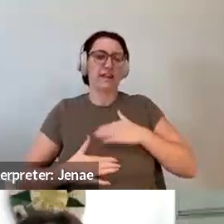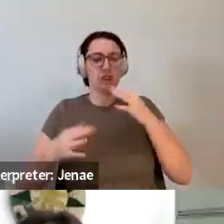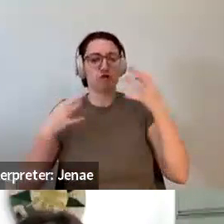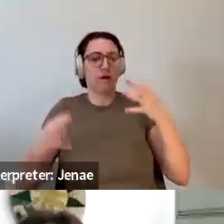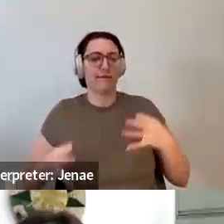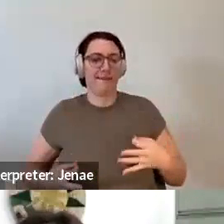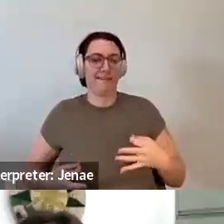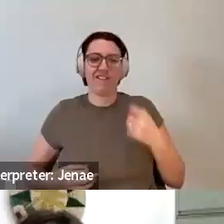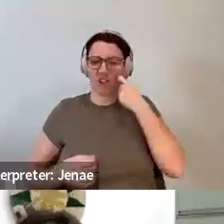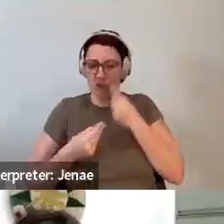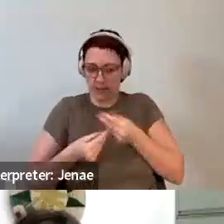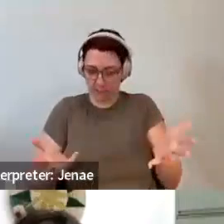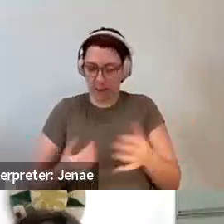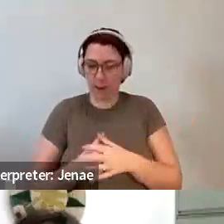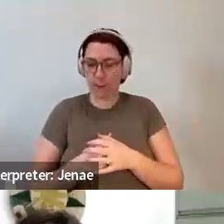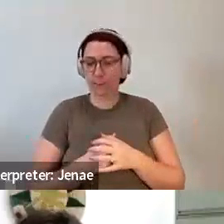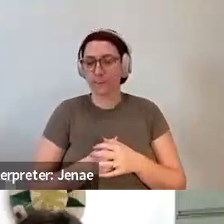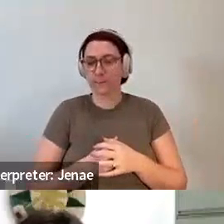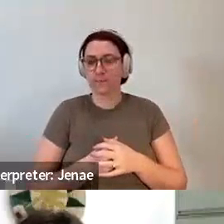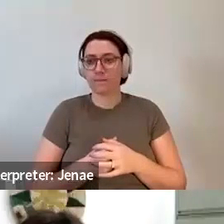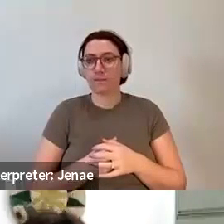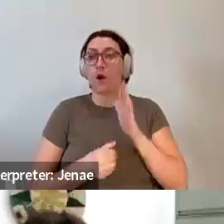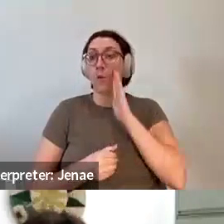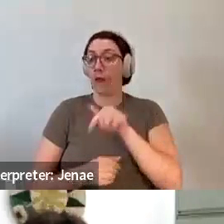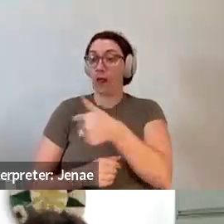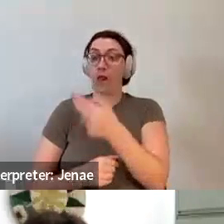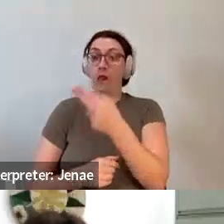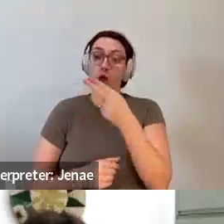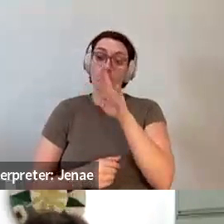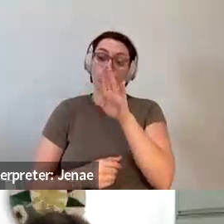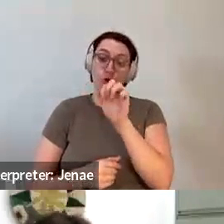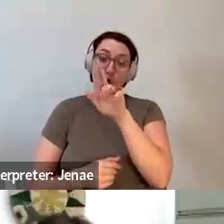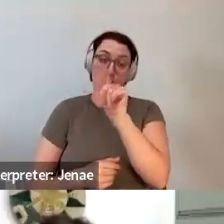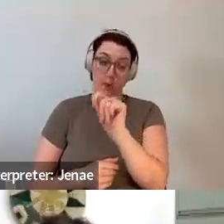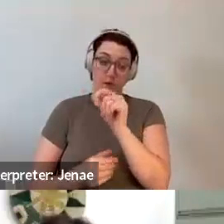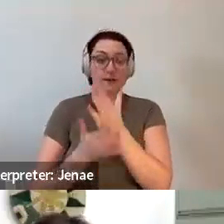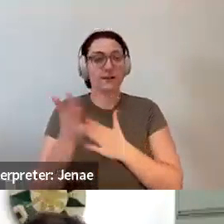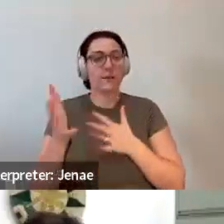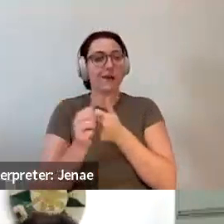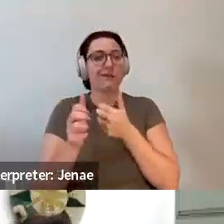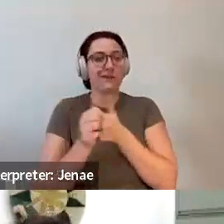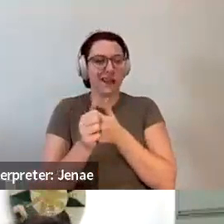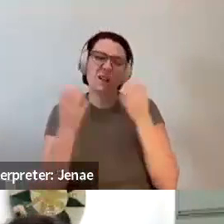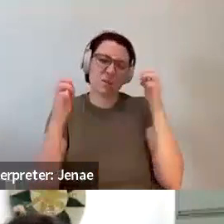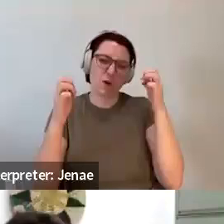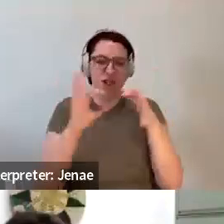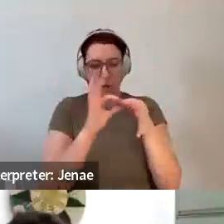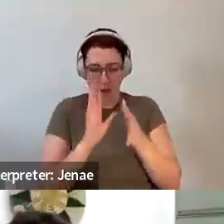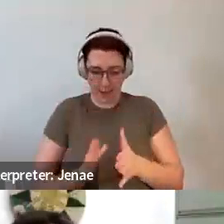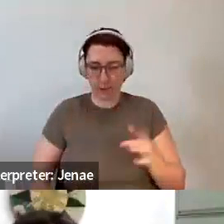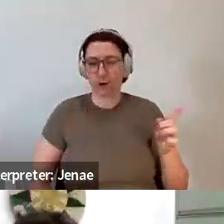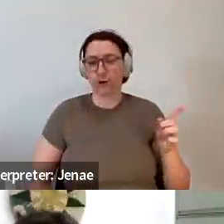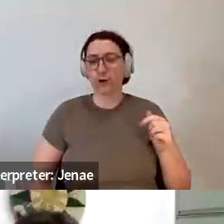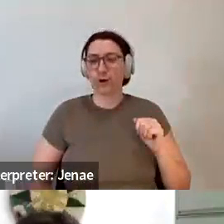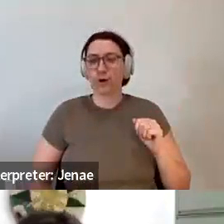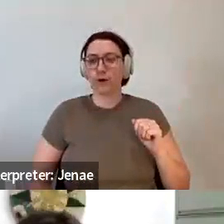out. We are going to throw it over to Hubert for some updates from our emergency coordinator. We're